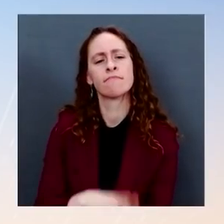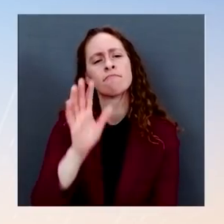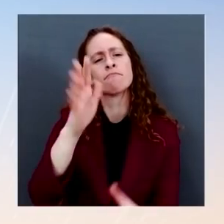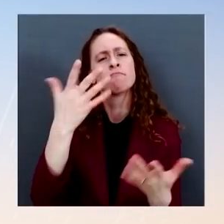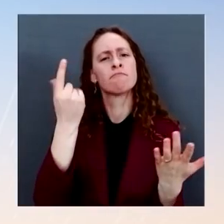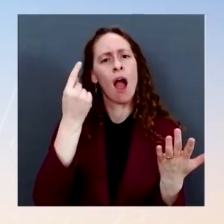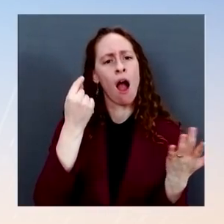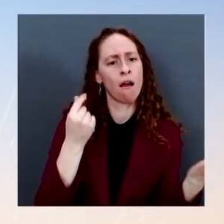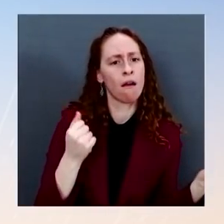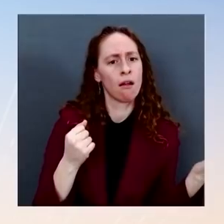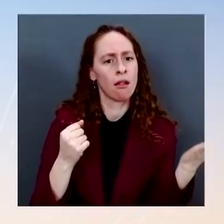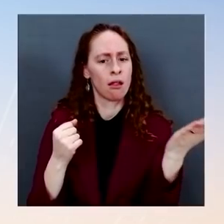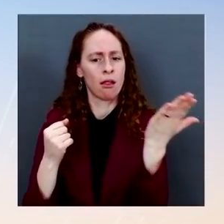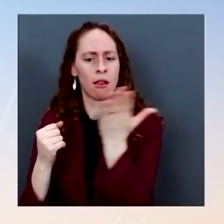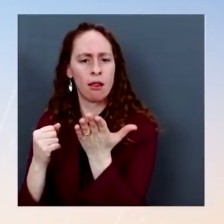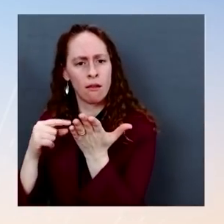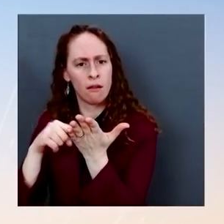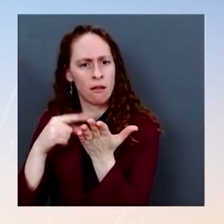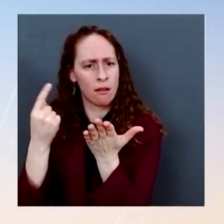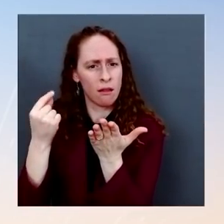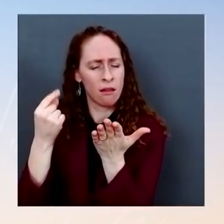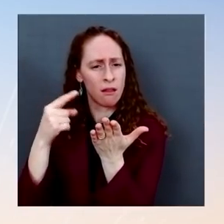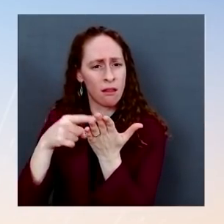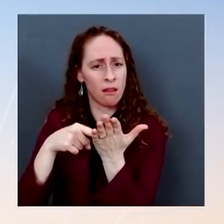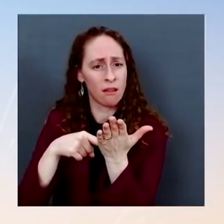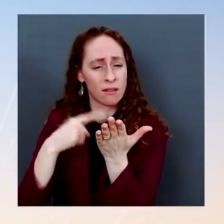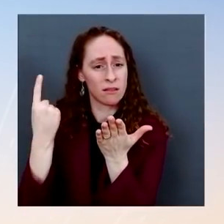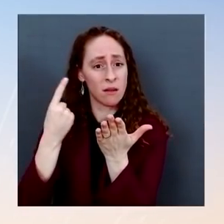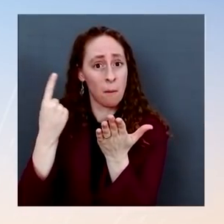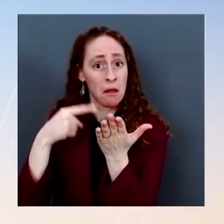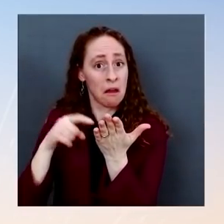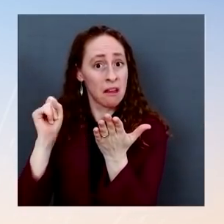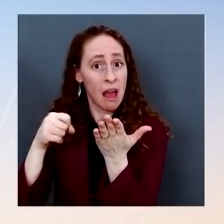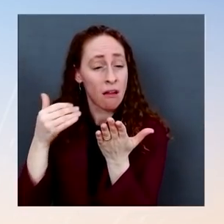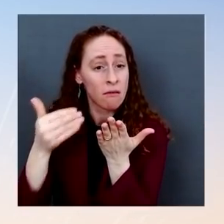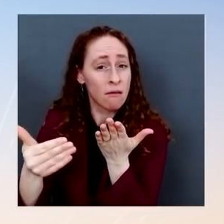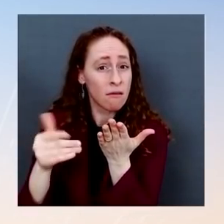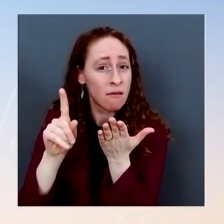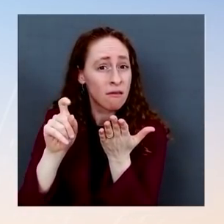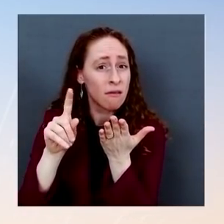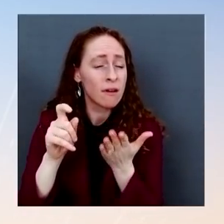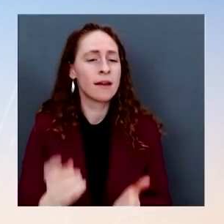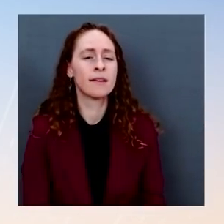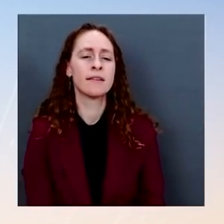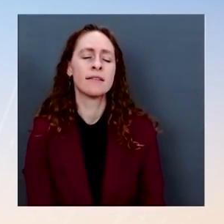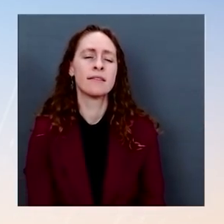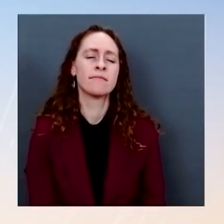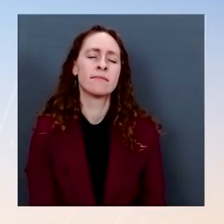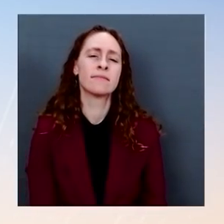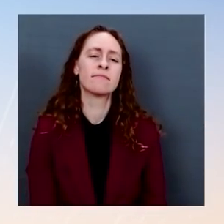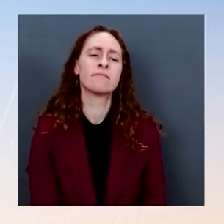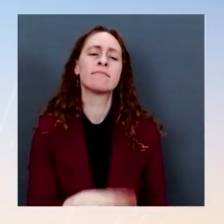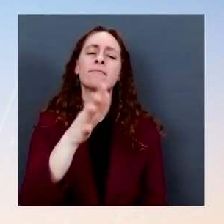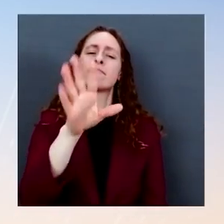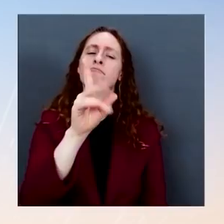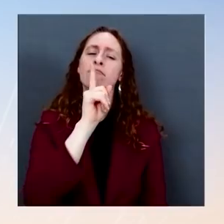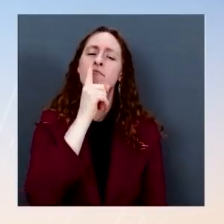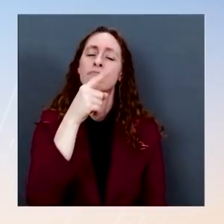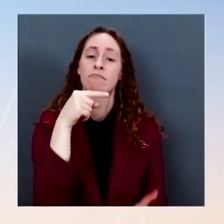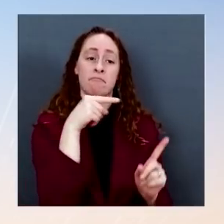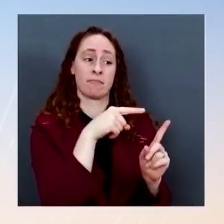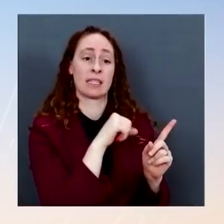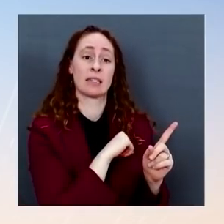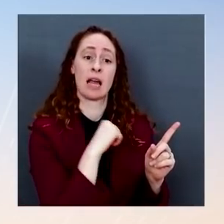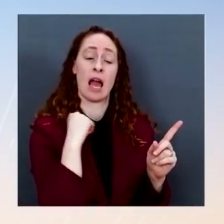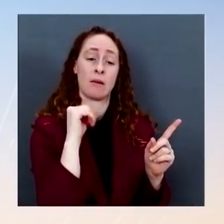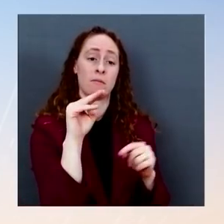reports out there, but I'll let him speak to that. But I would say that the president, of course, wants to extend the child tax credit. That's something he